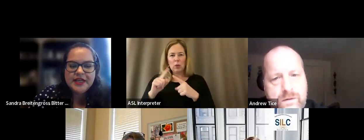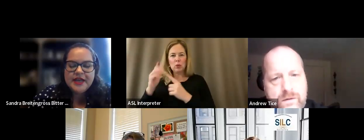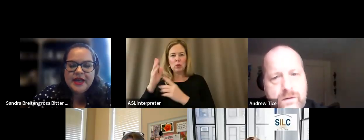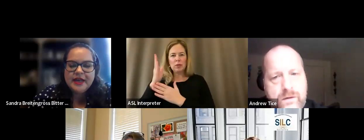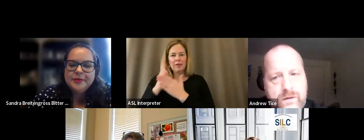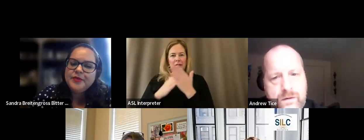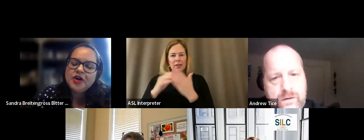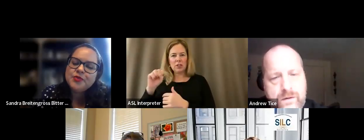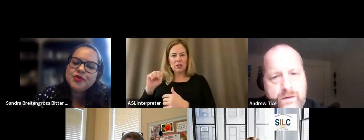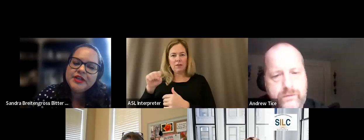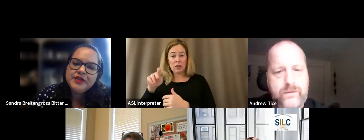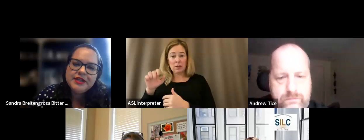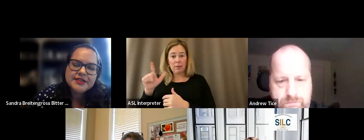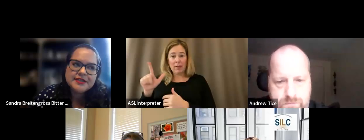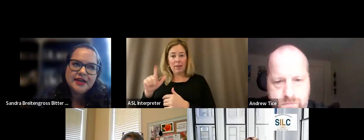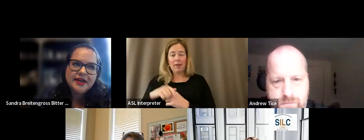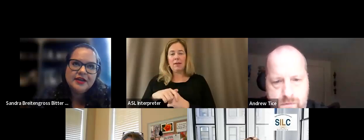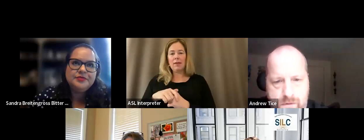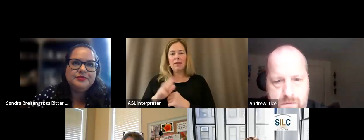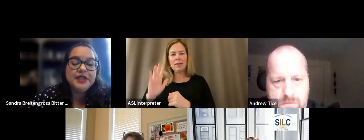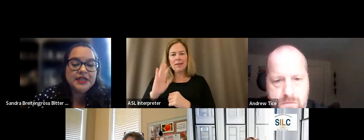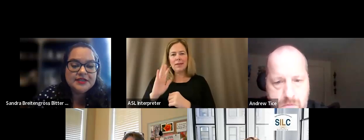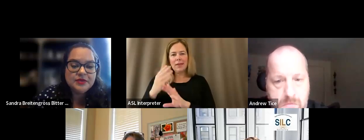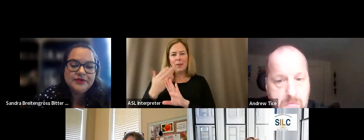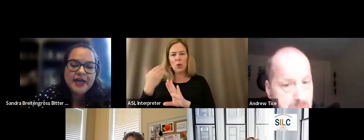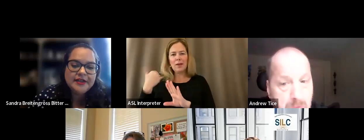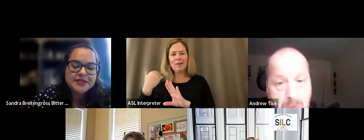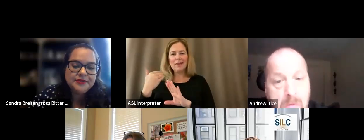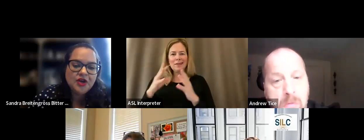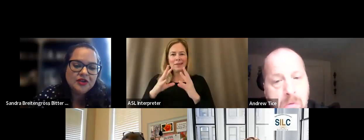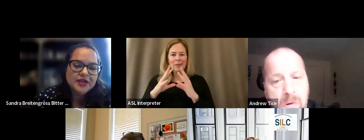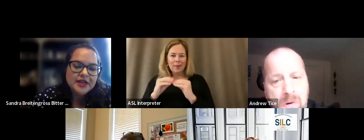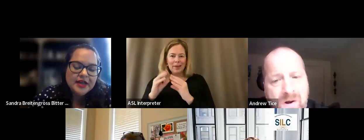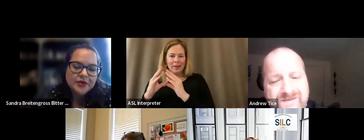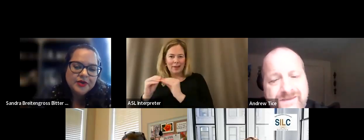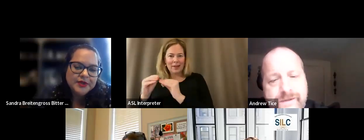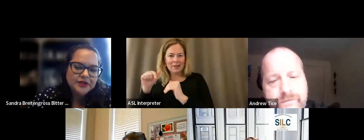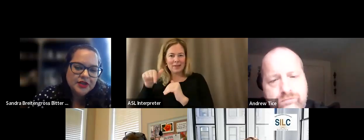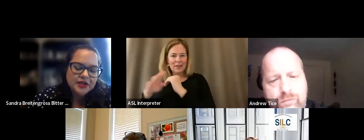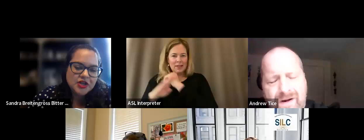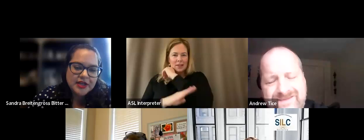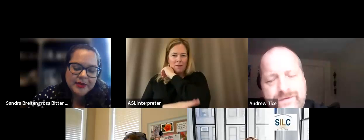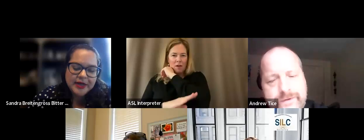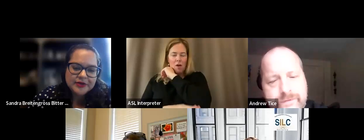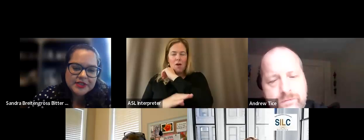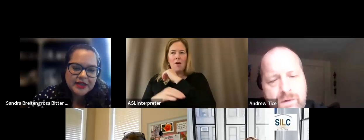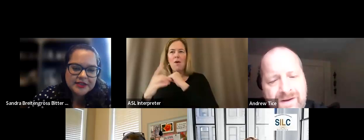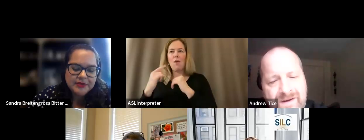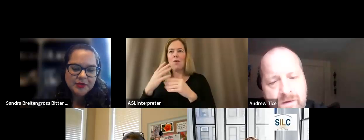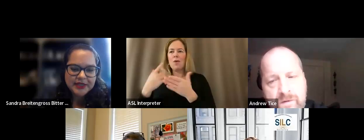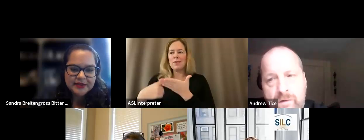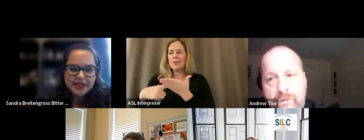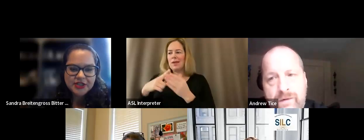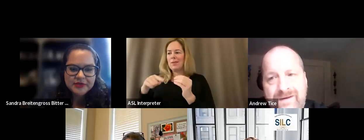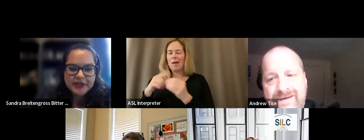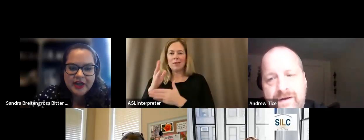SPIL. Our previous meetings that we've had this fall, we've been talking about some